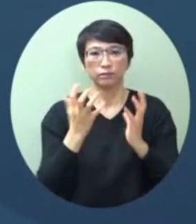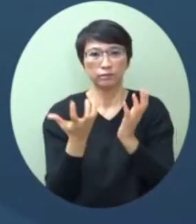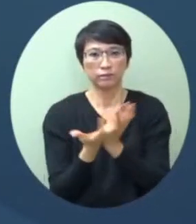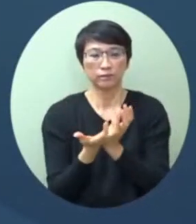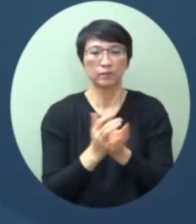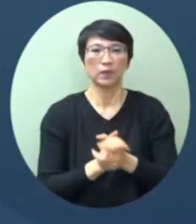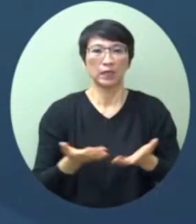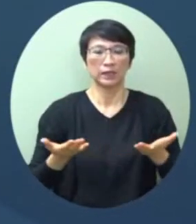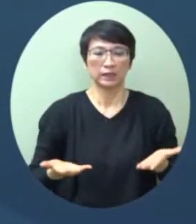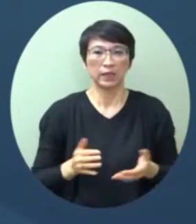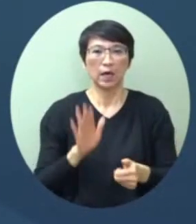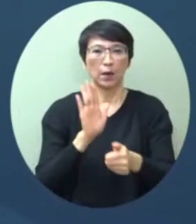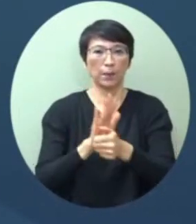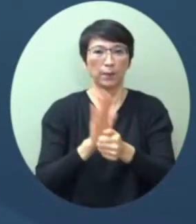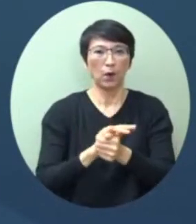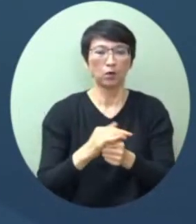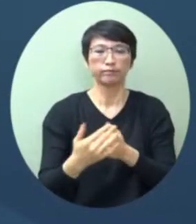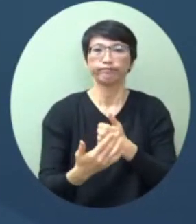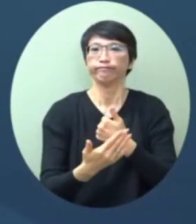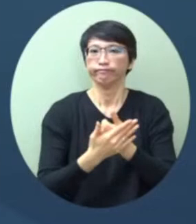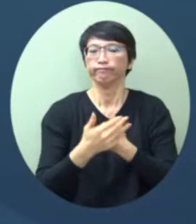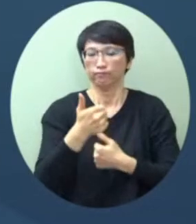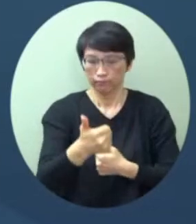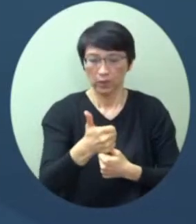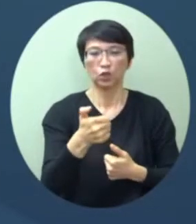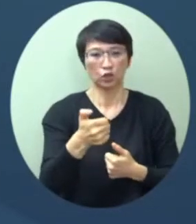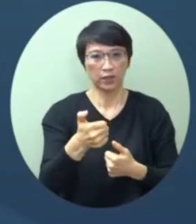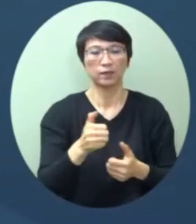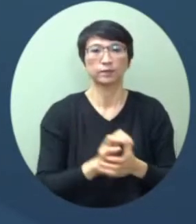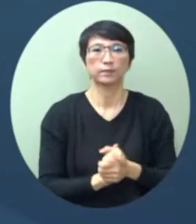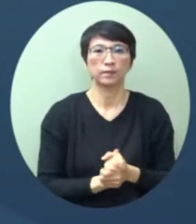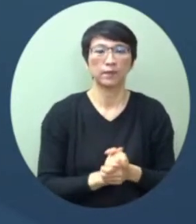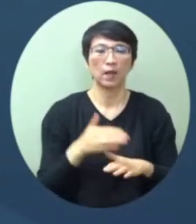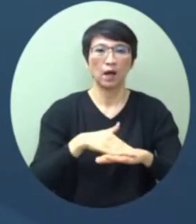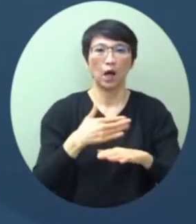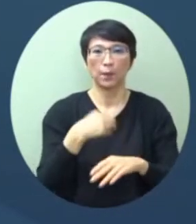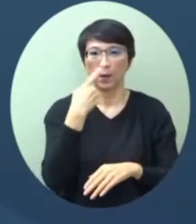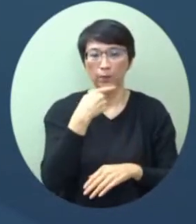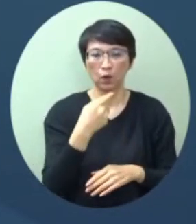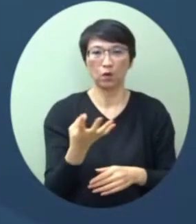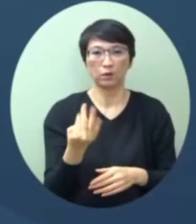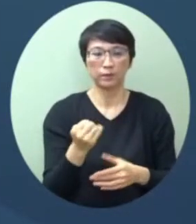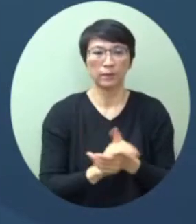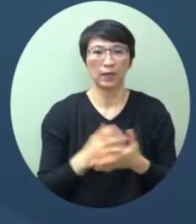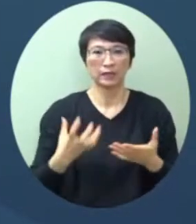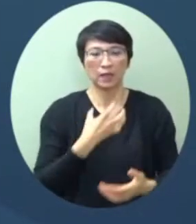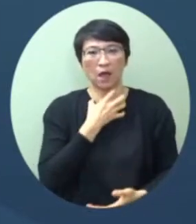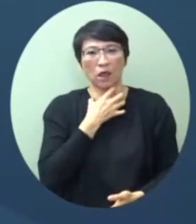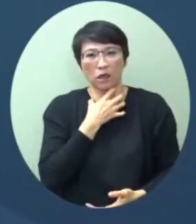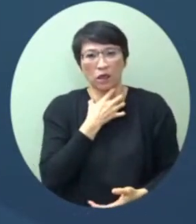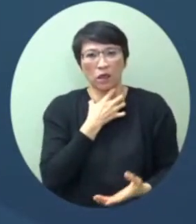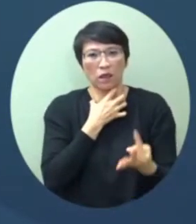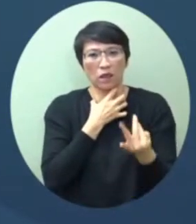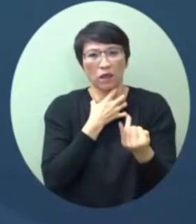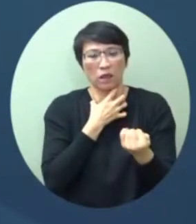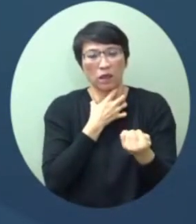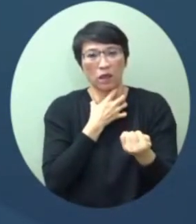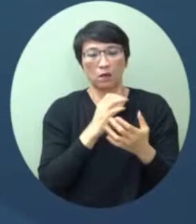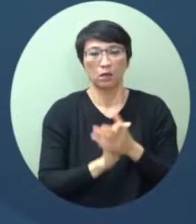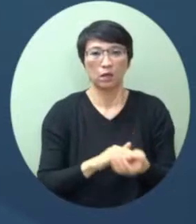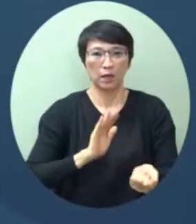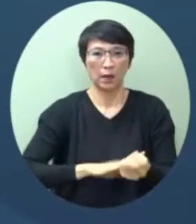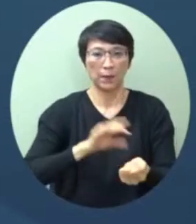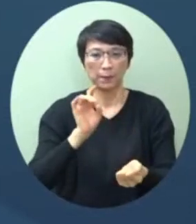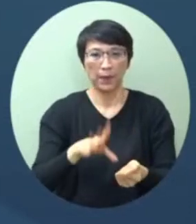announce them. We're grateful to the taxi industry for giving us a hand when we are in urgent need. So I mentioned a